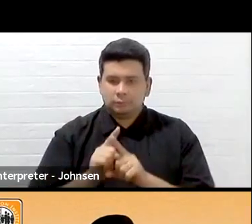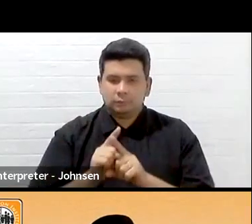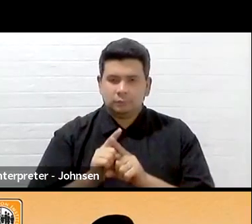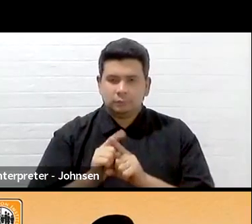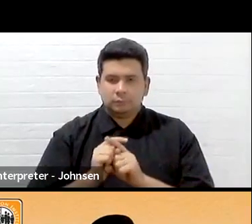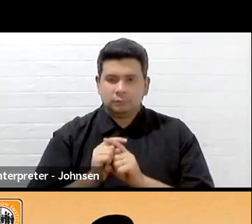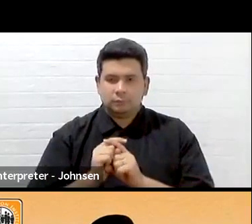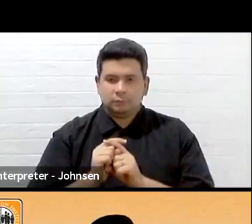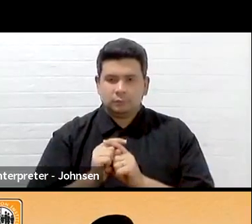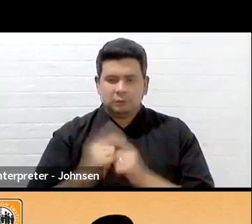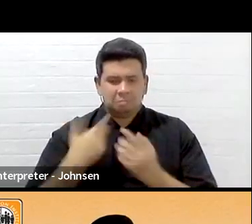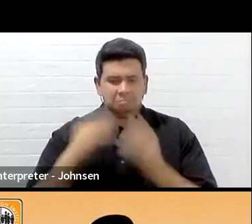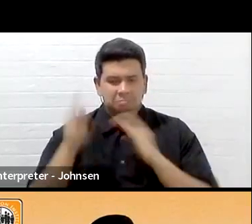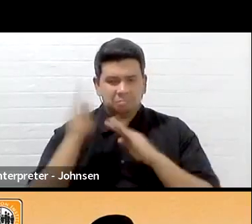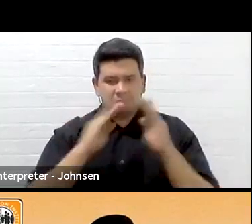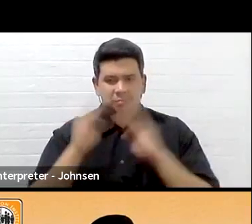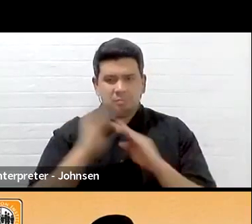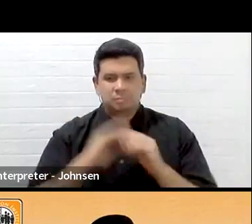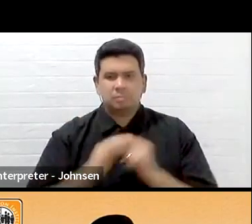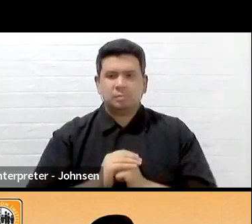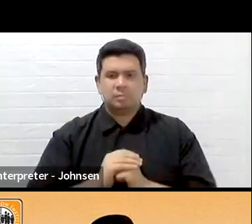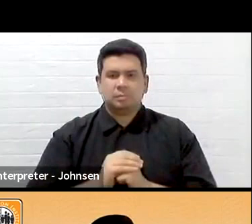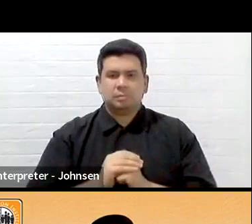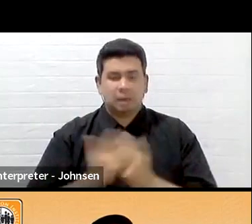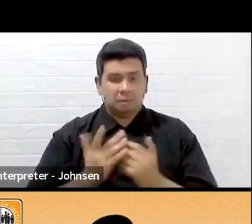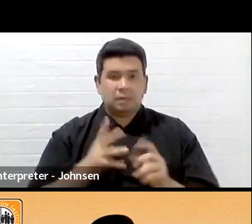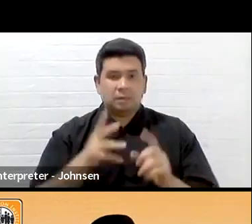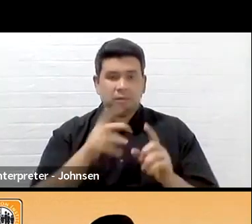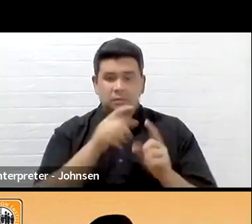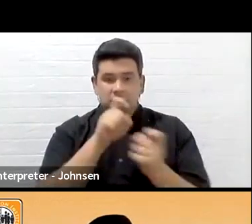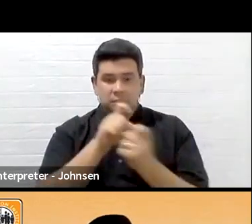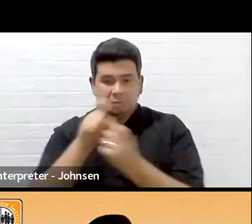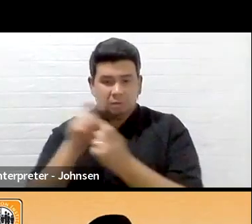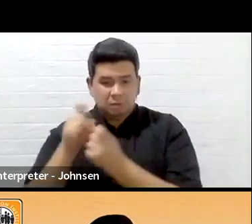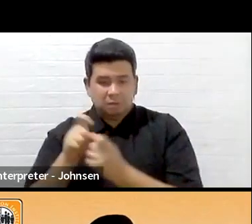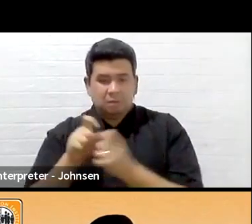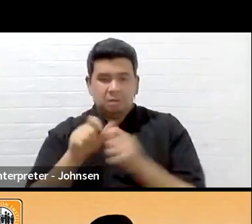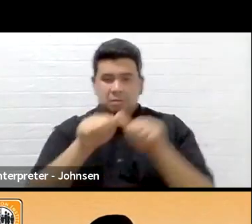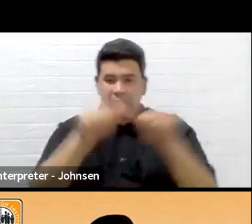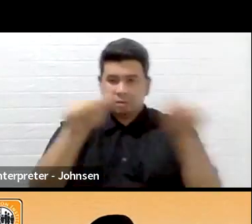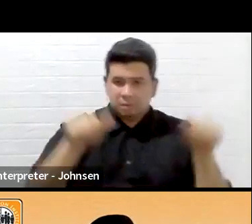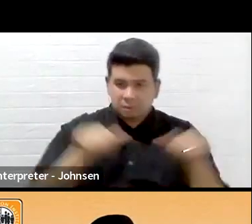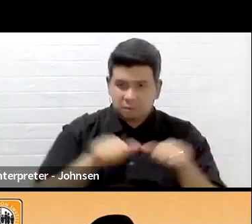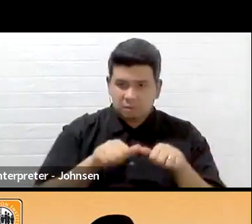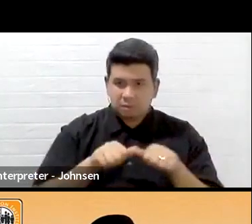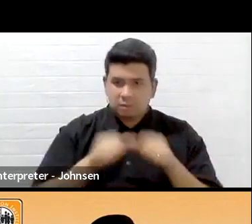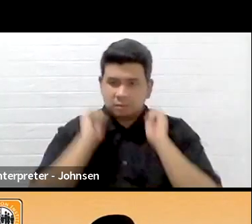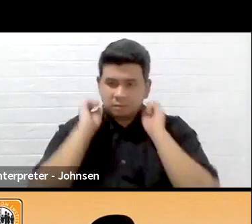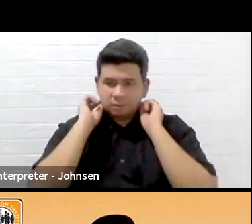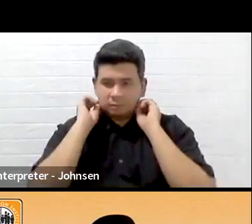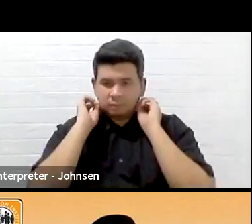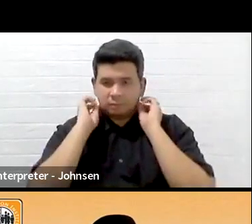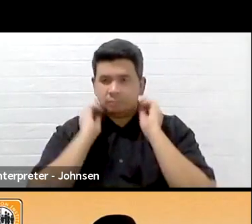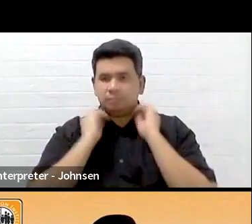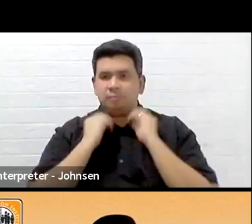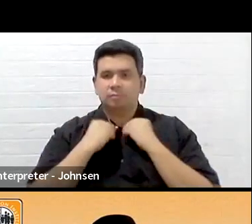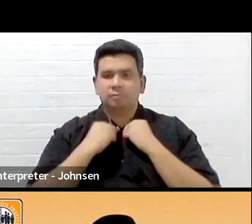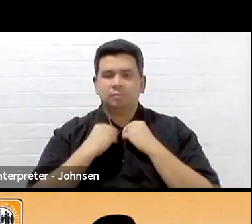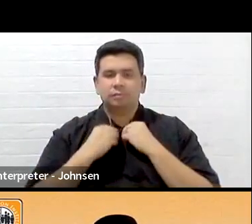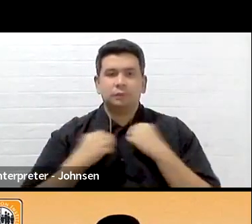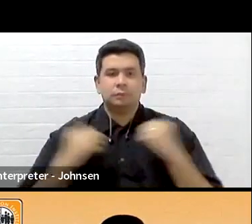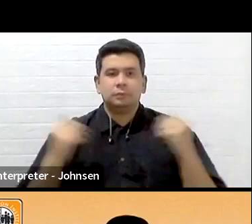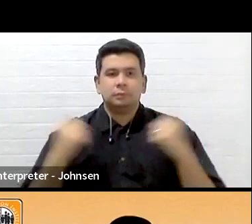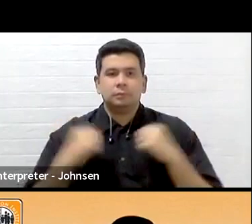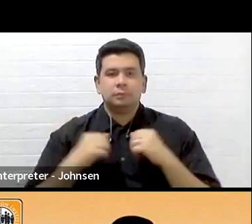very problematic, especially in particular areas, and I agree with one of the comments dun sa MARM area because